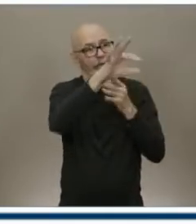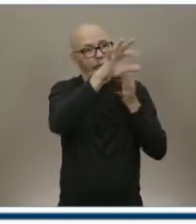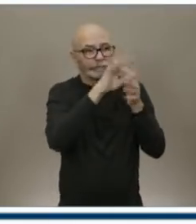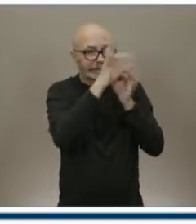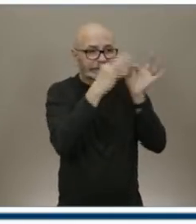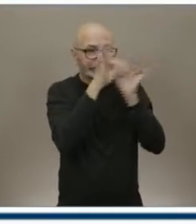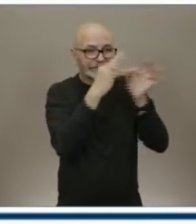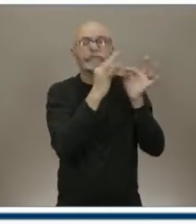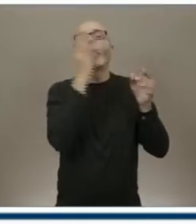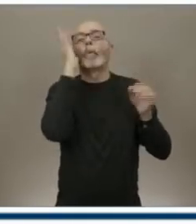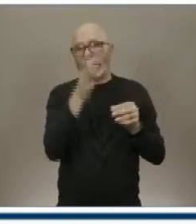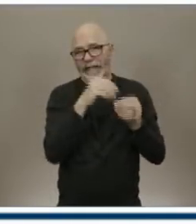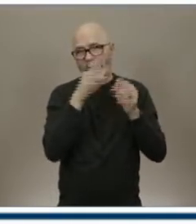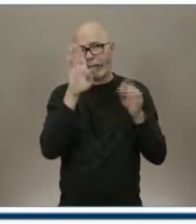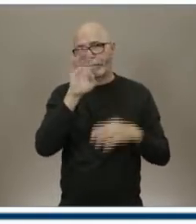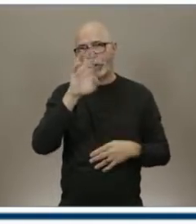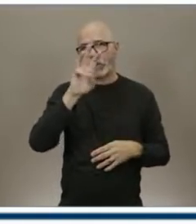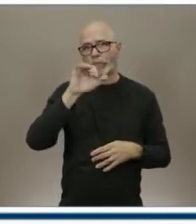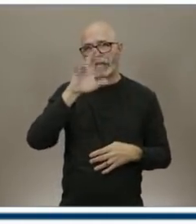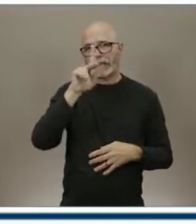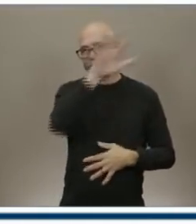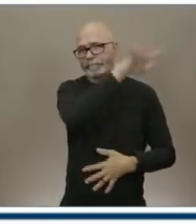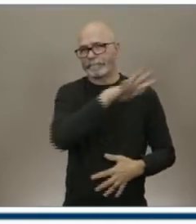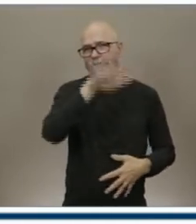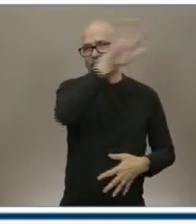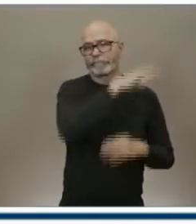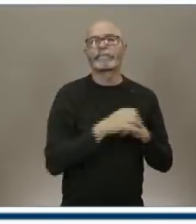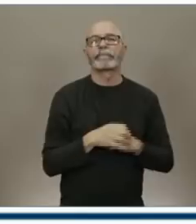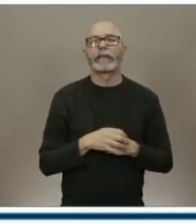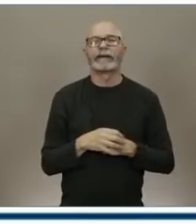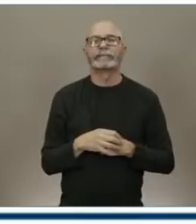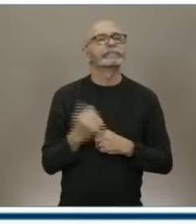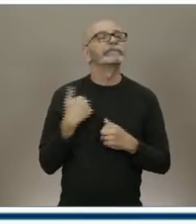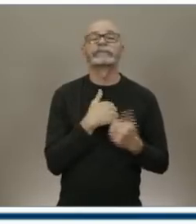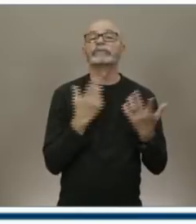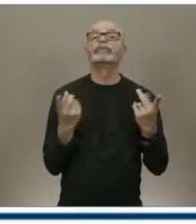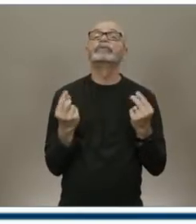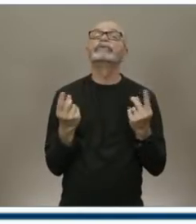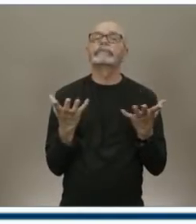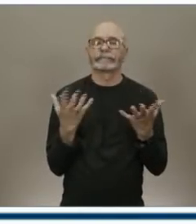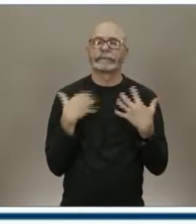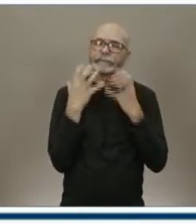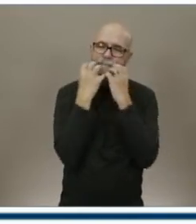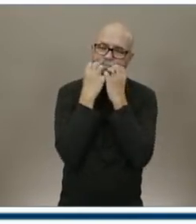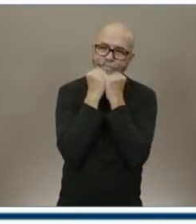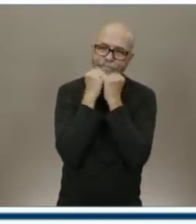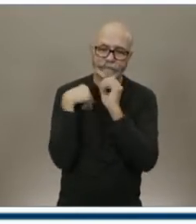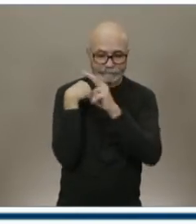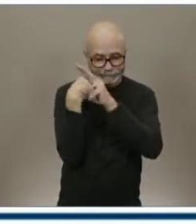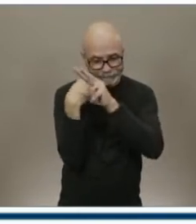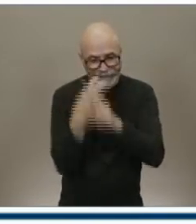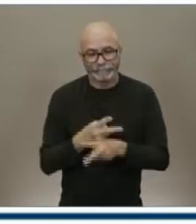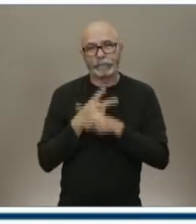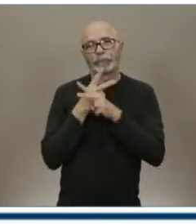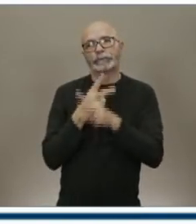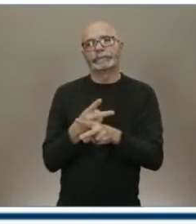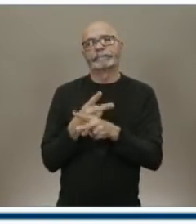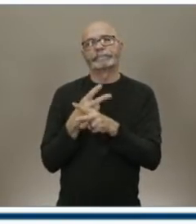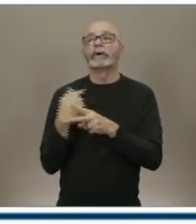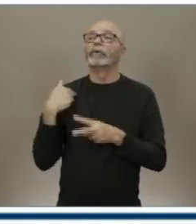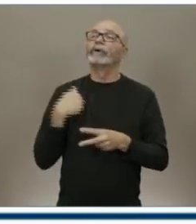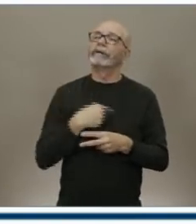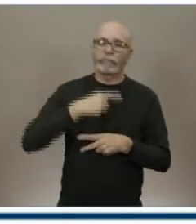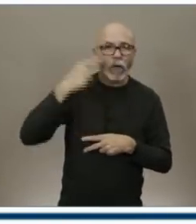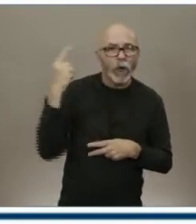of an abundance of caution, and I would remind people that the personal measures that we've always are asking people to